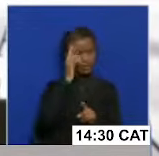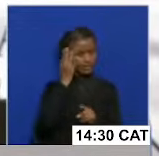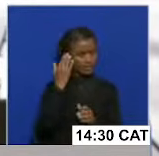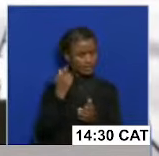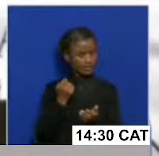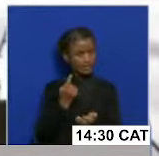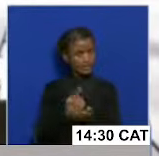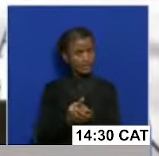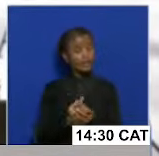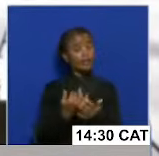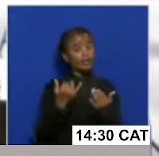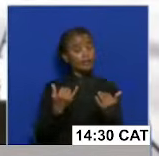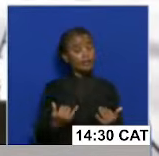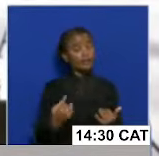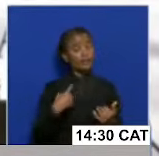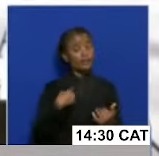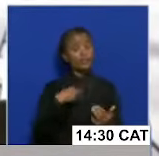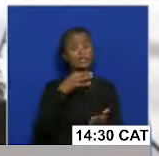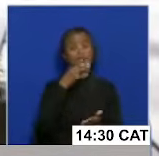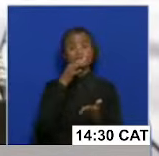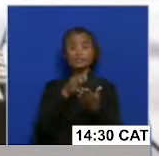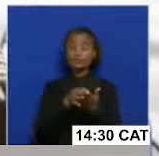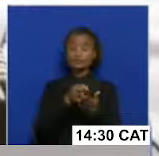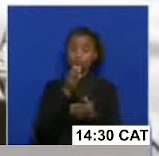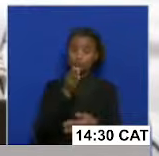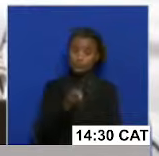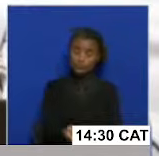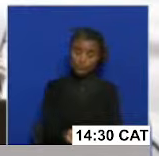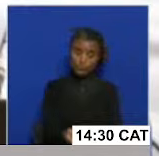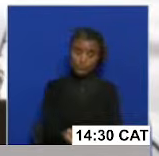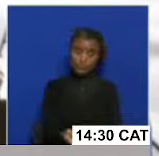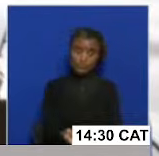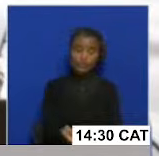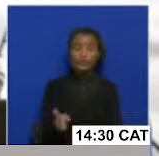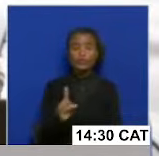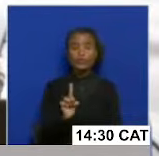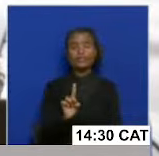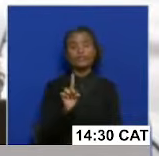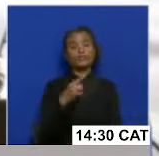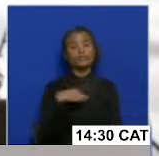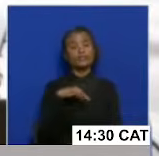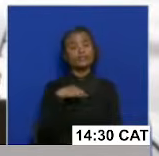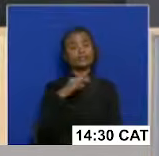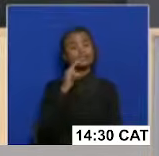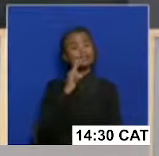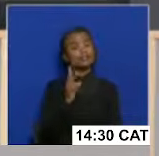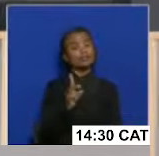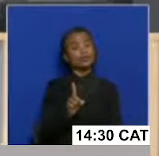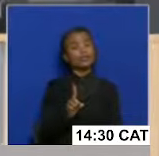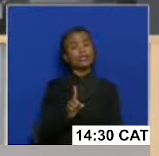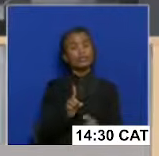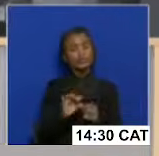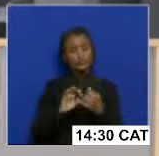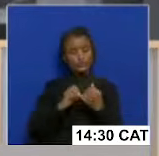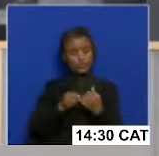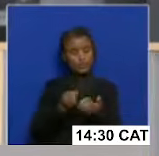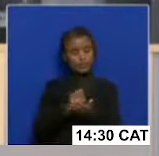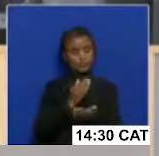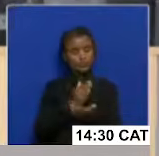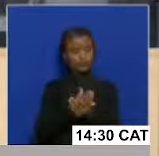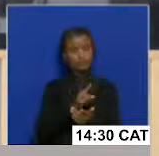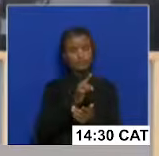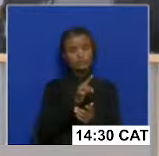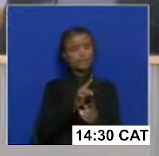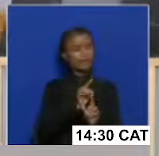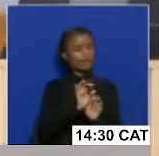that part of what we've seen is that you are pushing as hard as possible, and I think it's more than once,